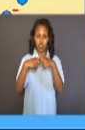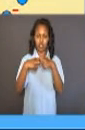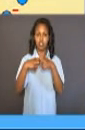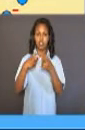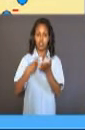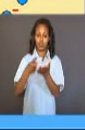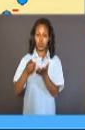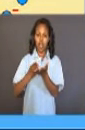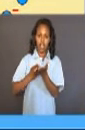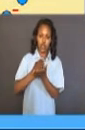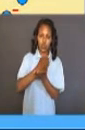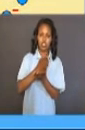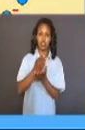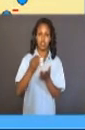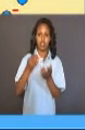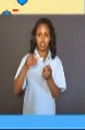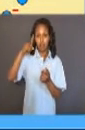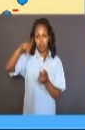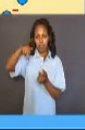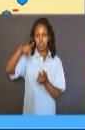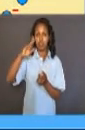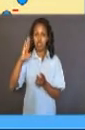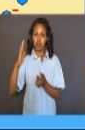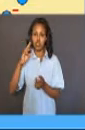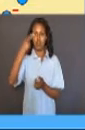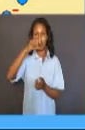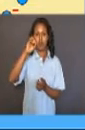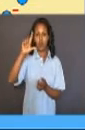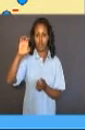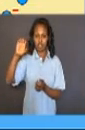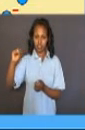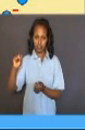drift across into the p-type's holes.